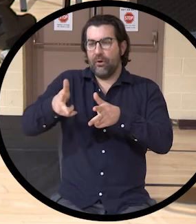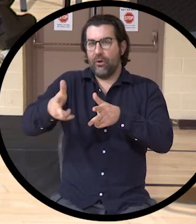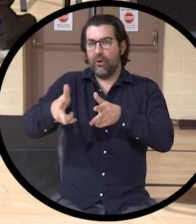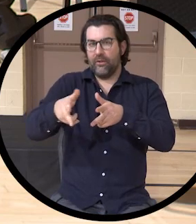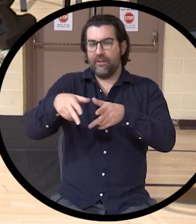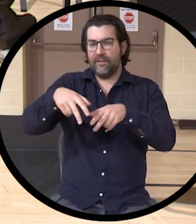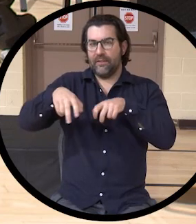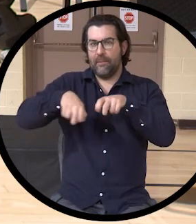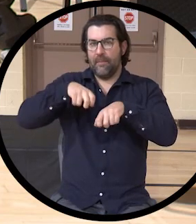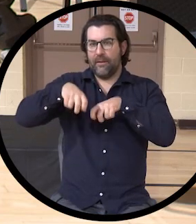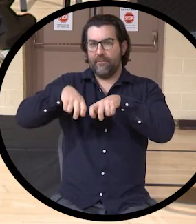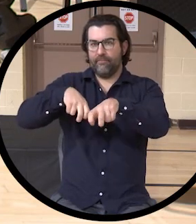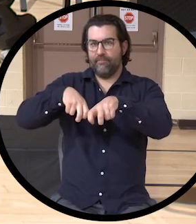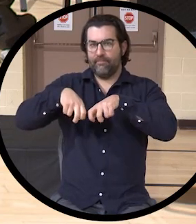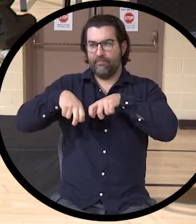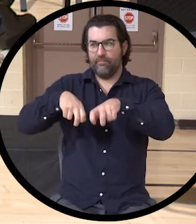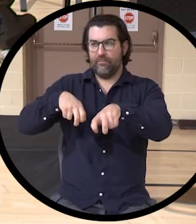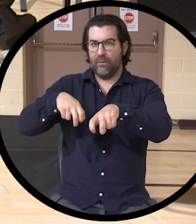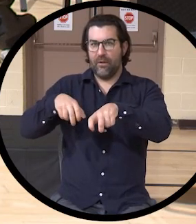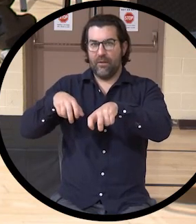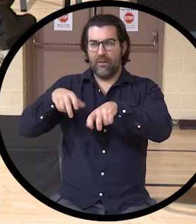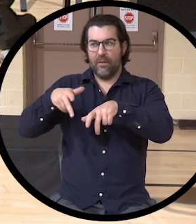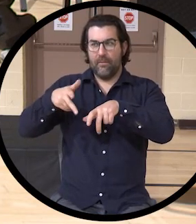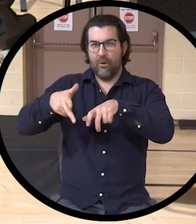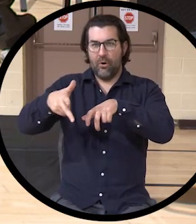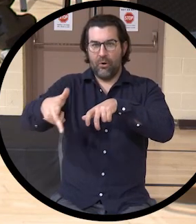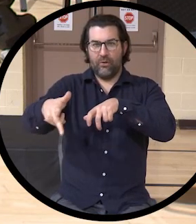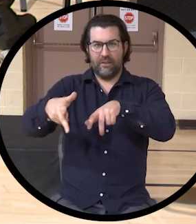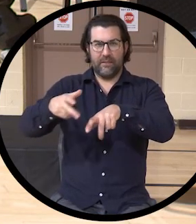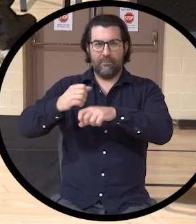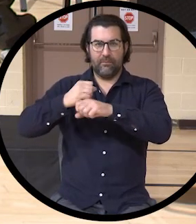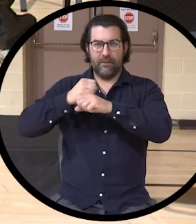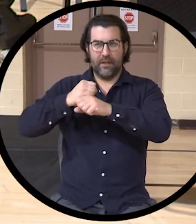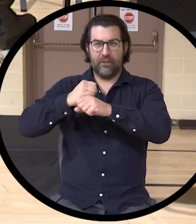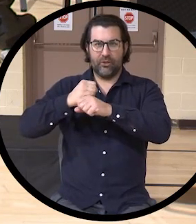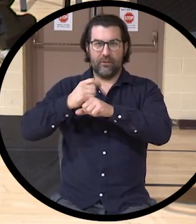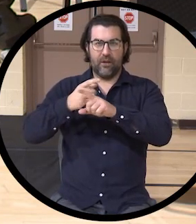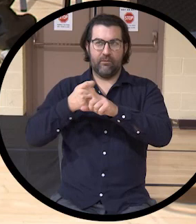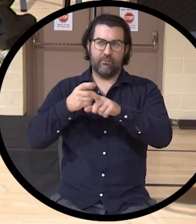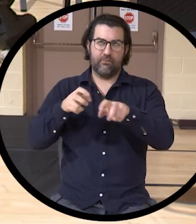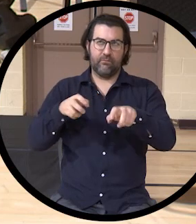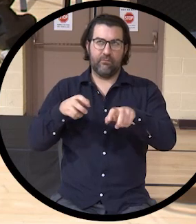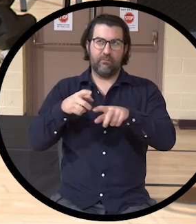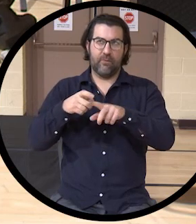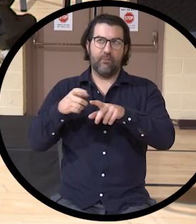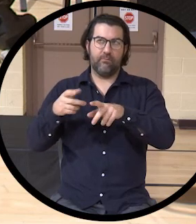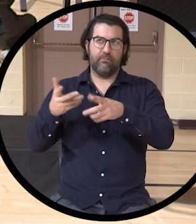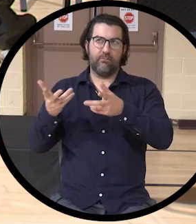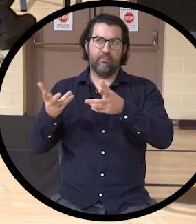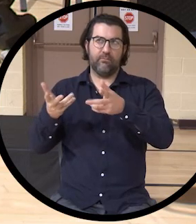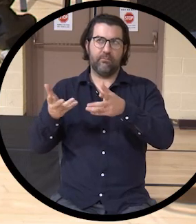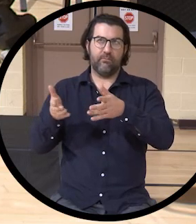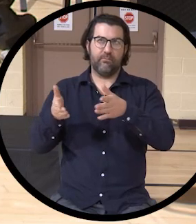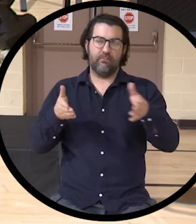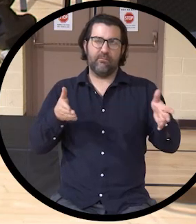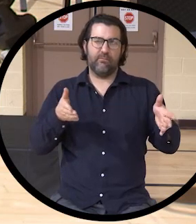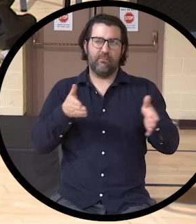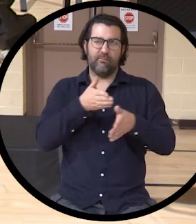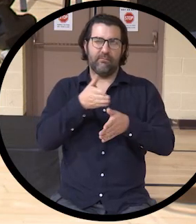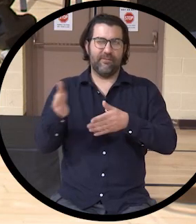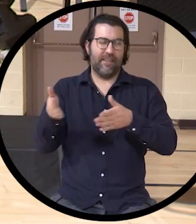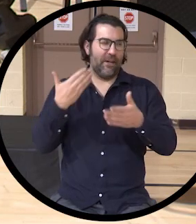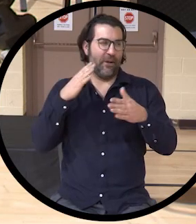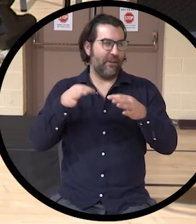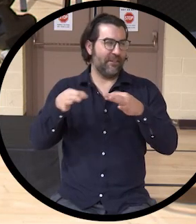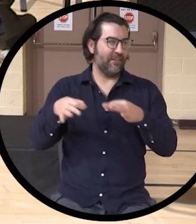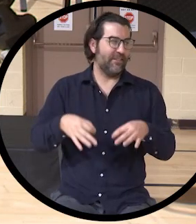and the curb, using the parked cars as protection from moving vehicles. So I'll hand it off to Paige to answer that. I think